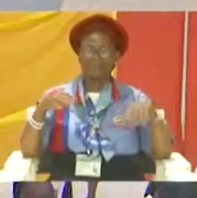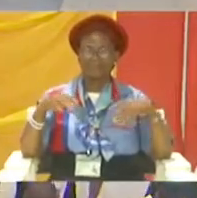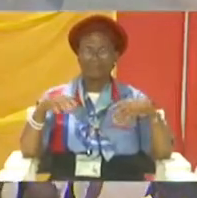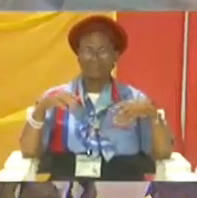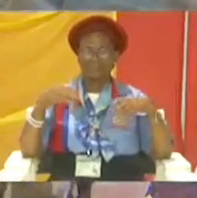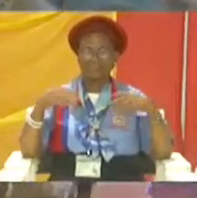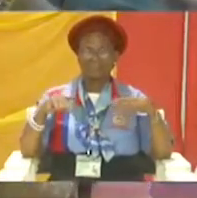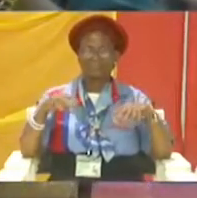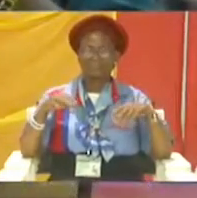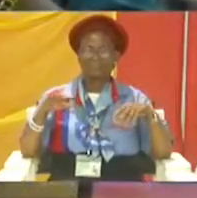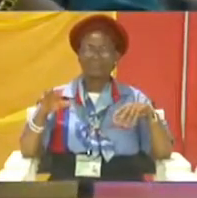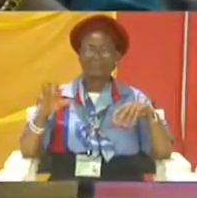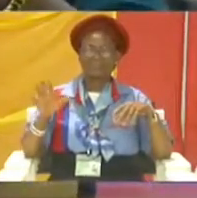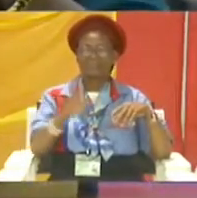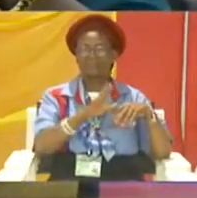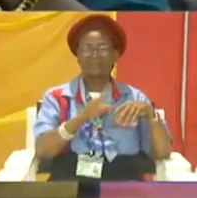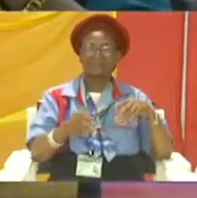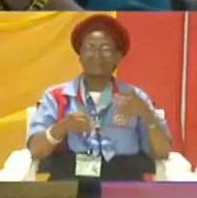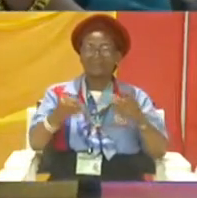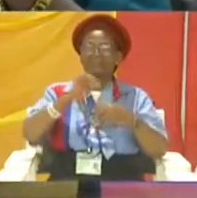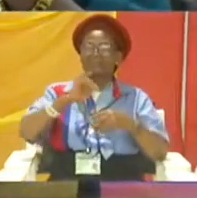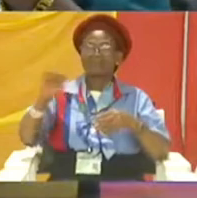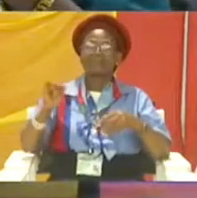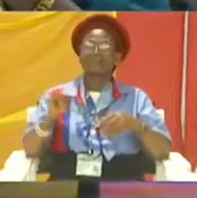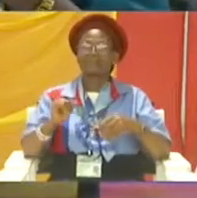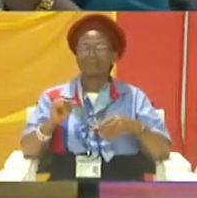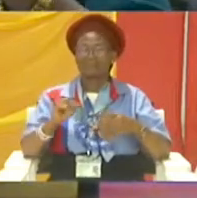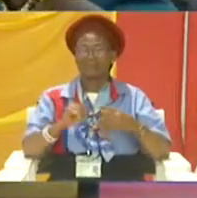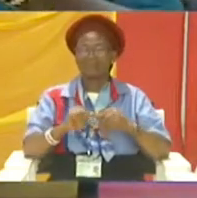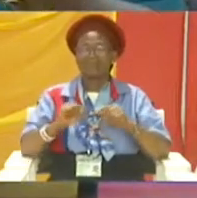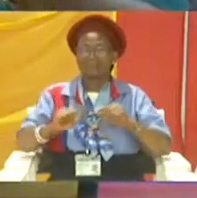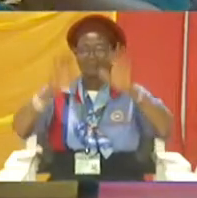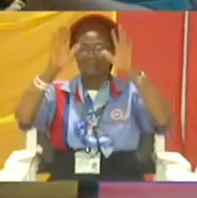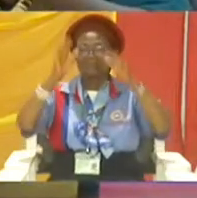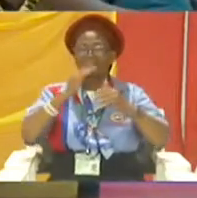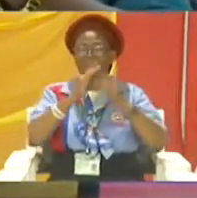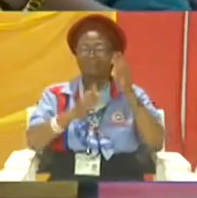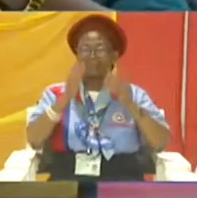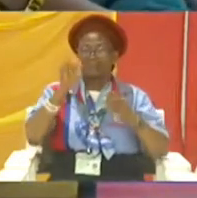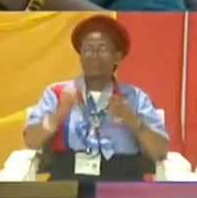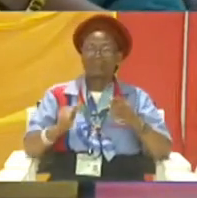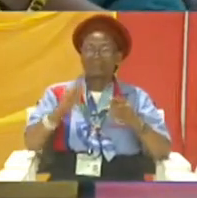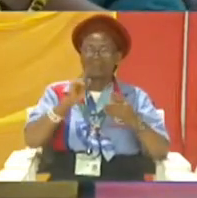You are coming to surrender absolutely to God.